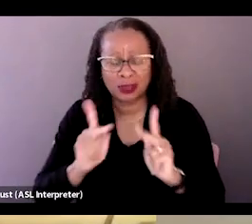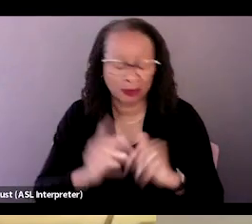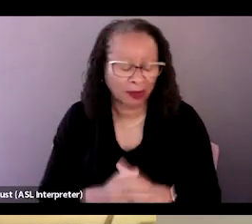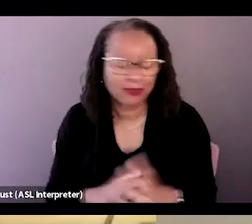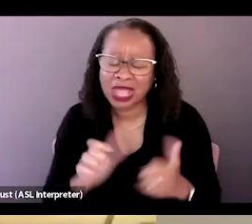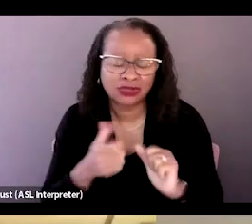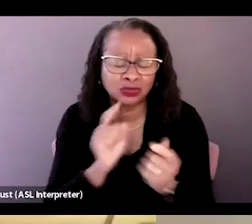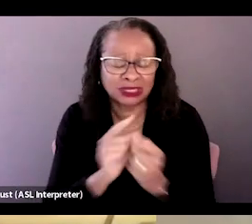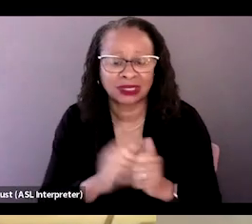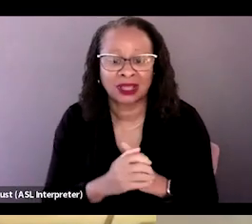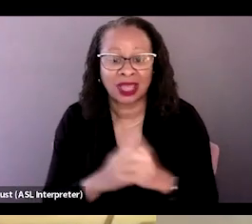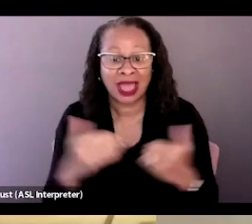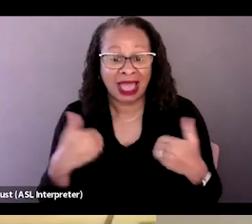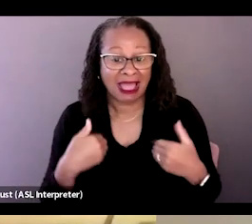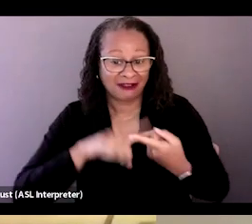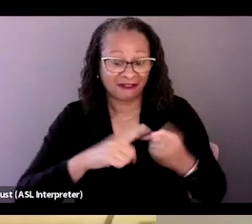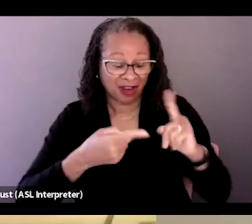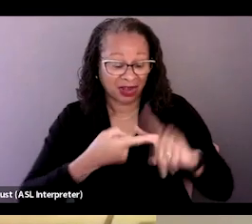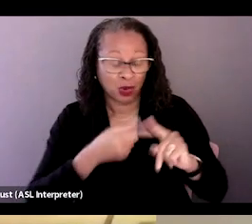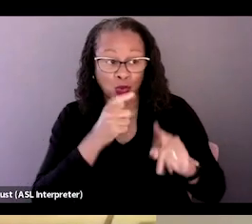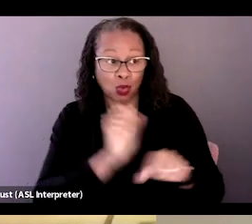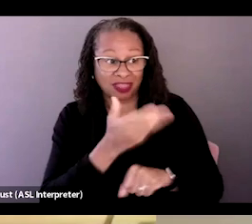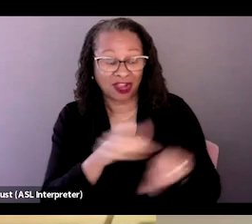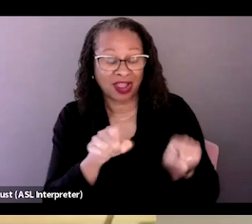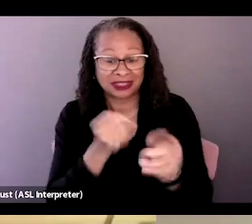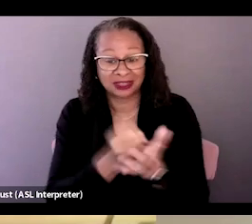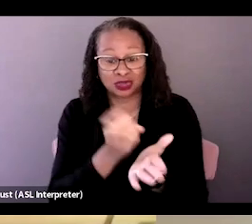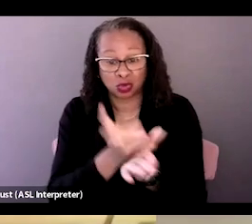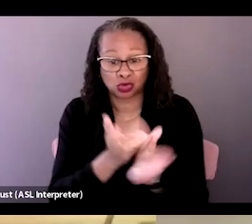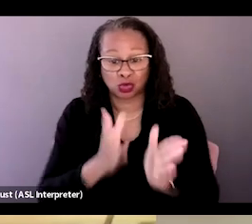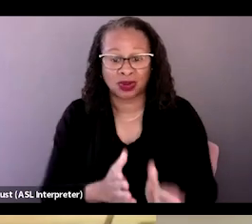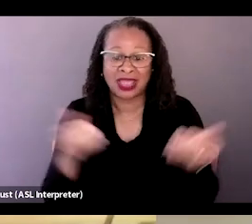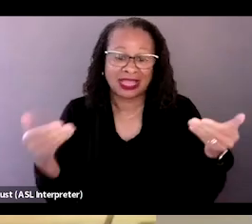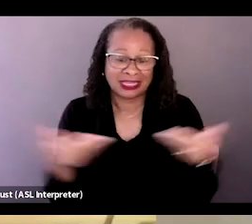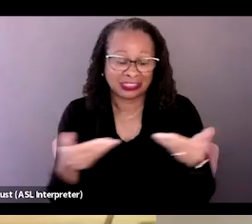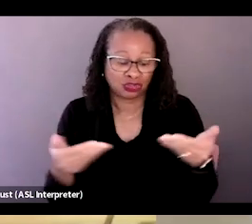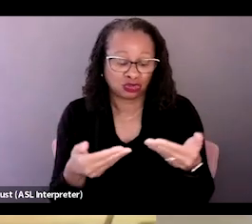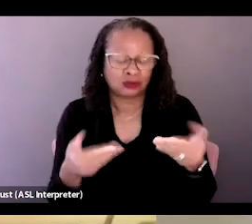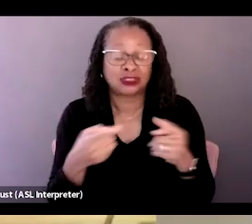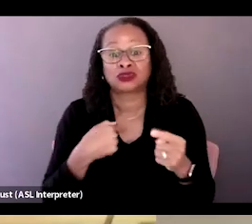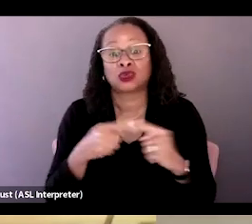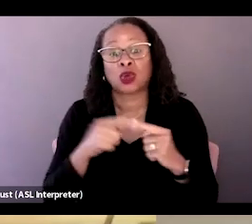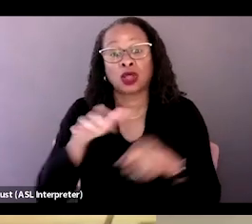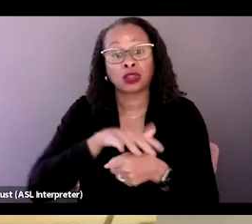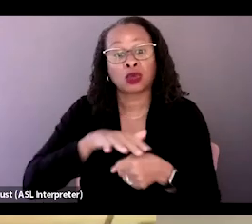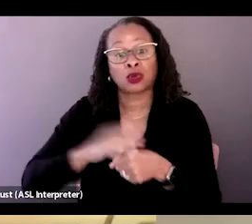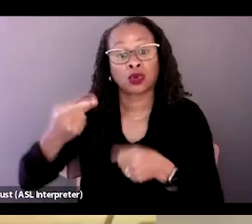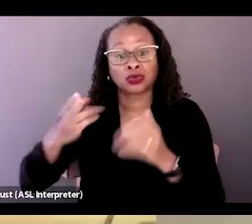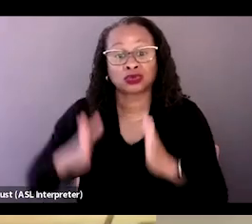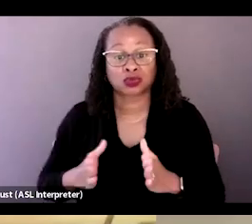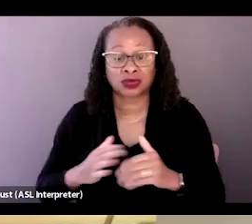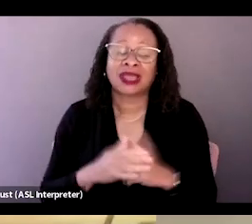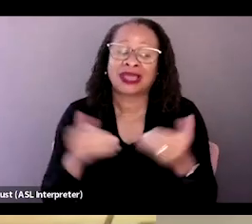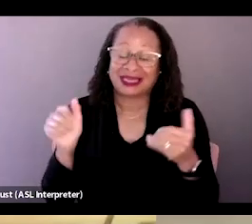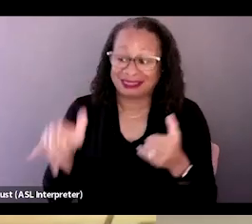worked there as a social worker, and he introduced me to a local historian, and he introduced me to a lot of people that